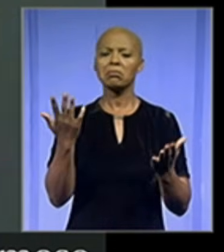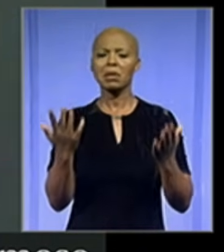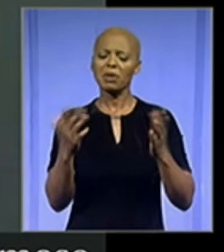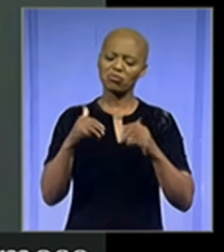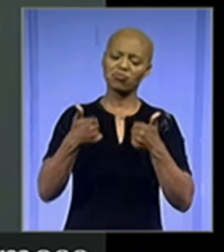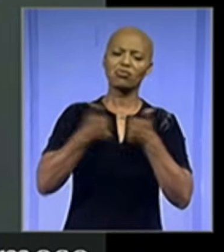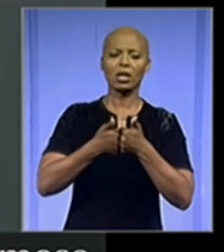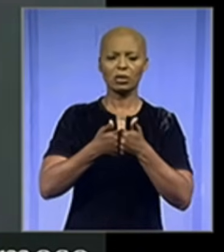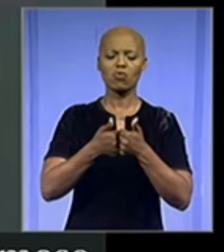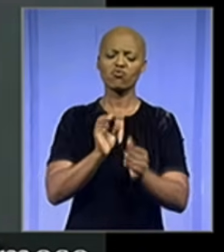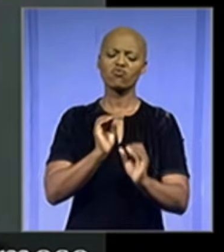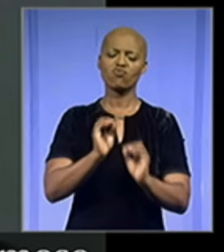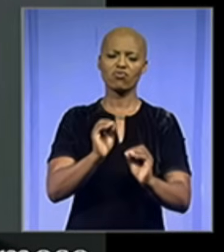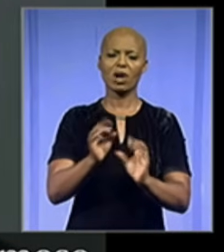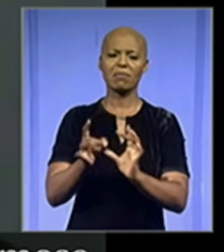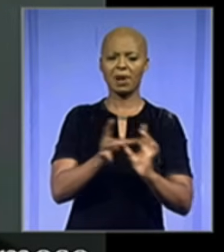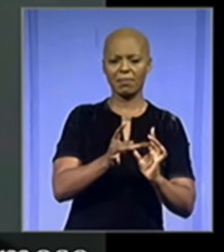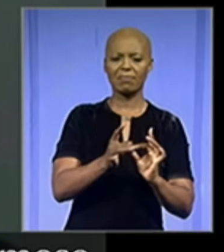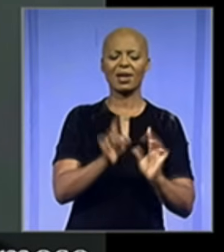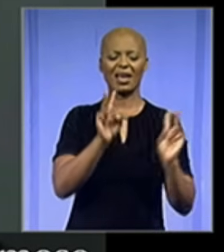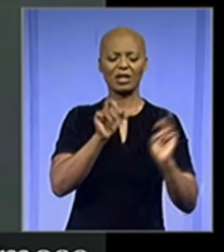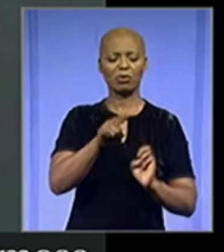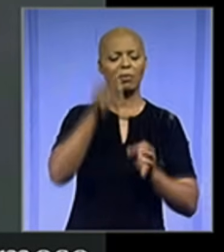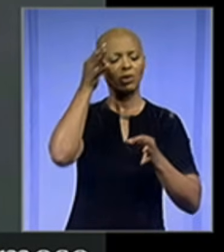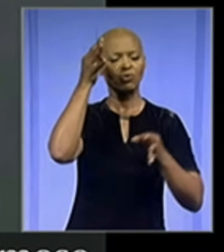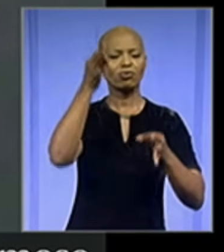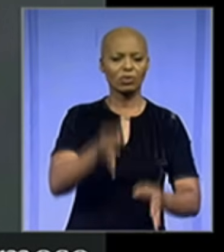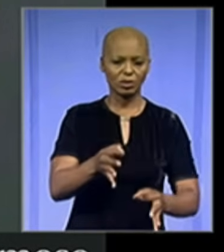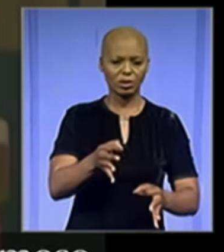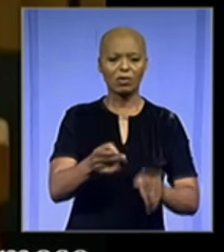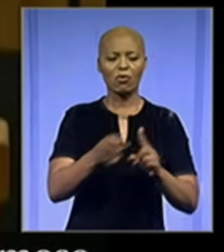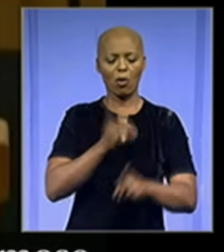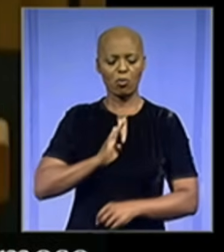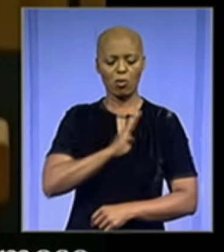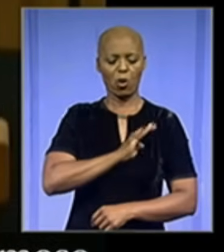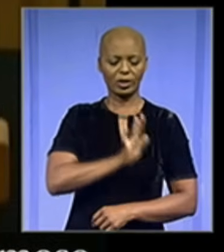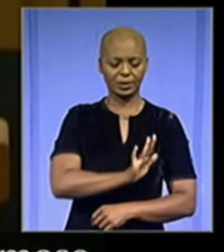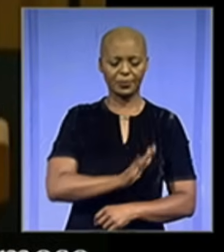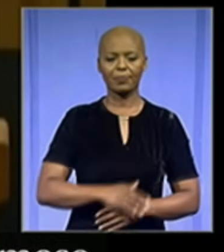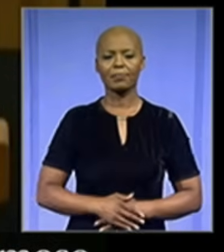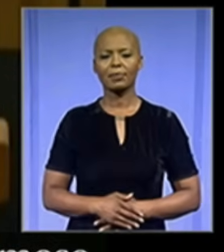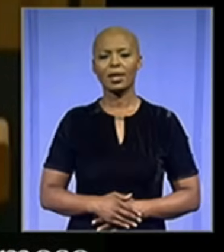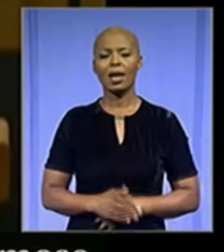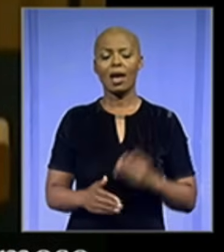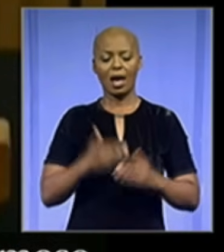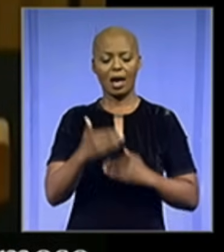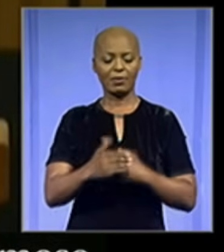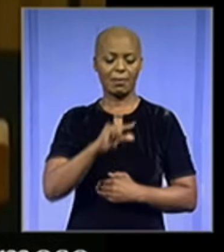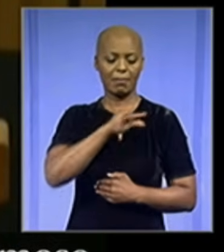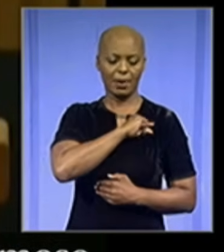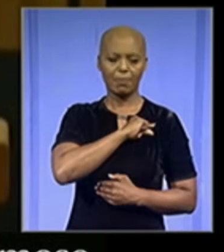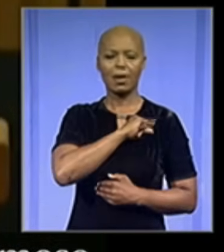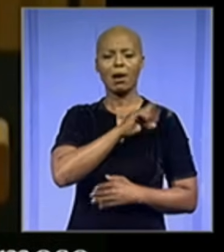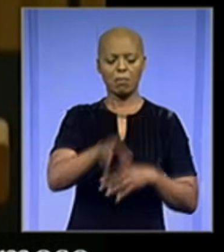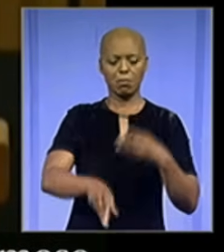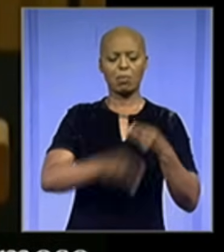challenges associated with that decision of the parole board. Morago sekwebo sa gagwe se ne sa